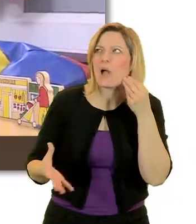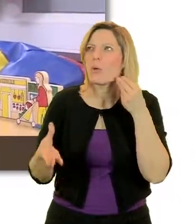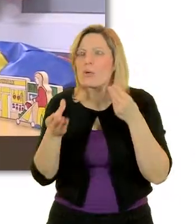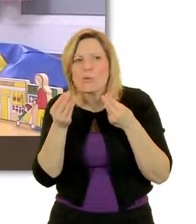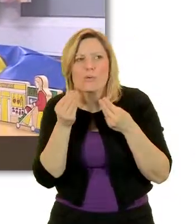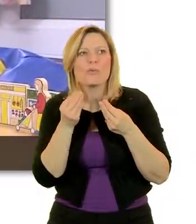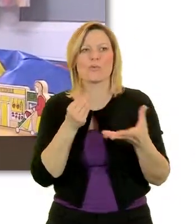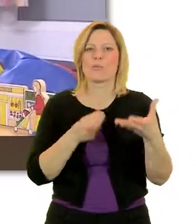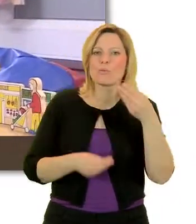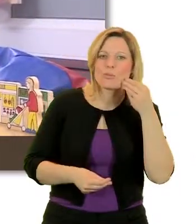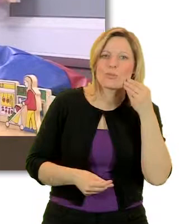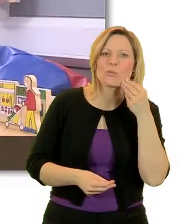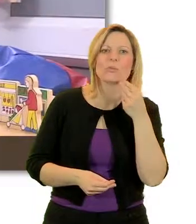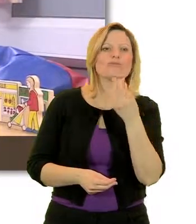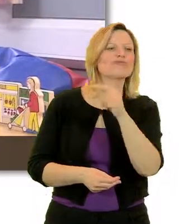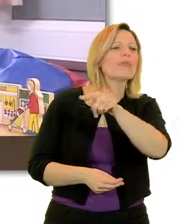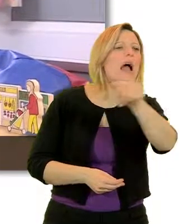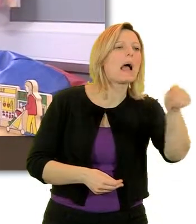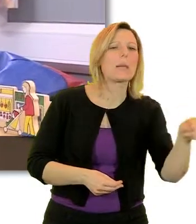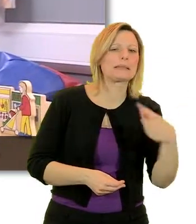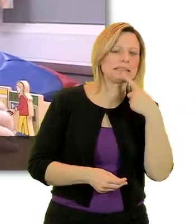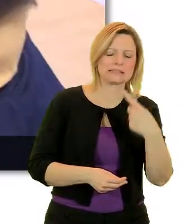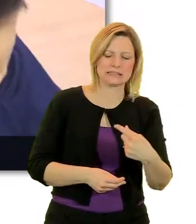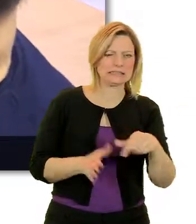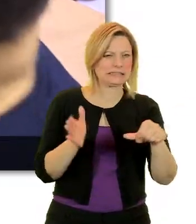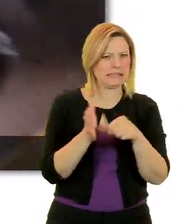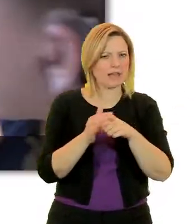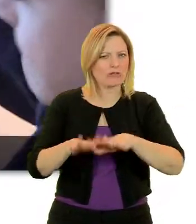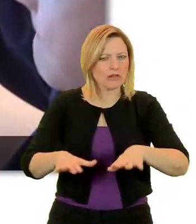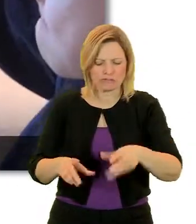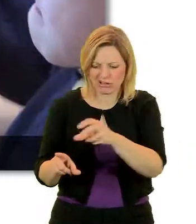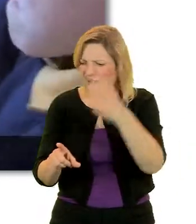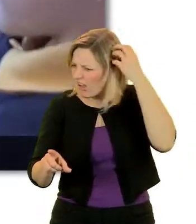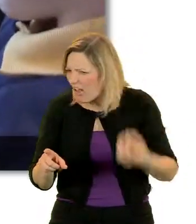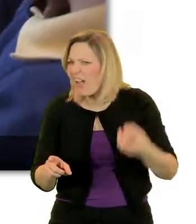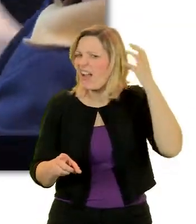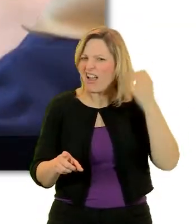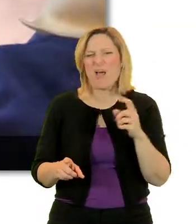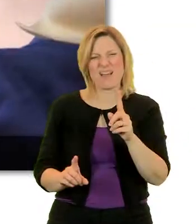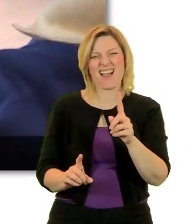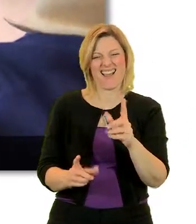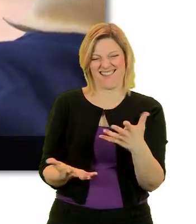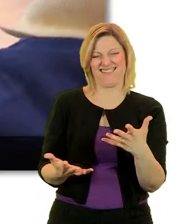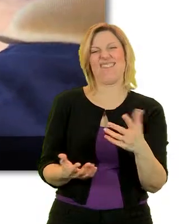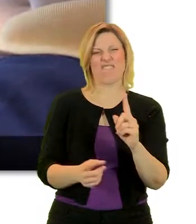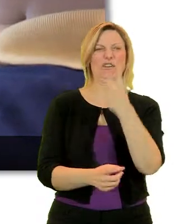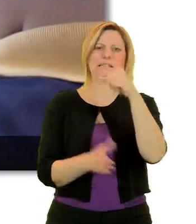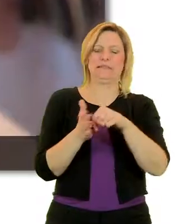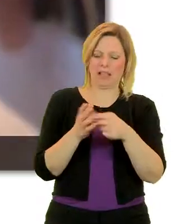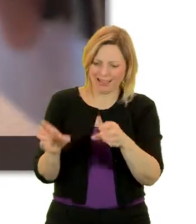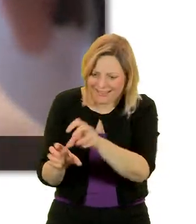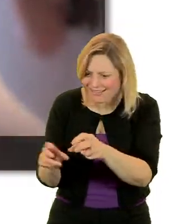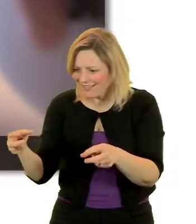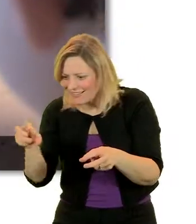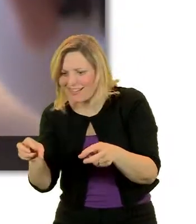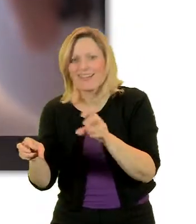of people had difficulty keeping the implant on, and yeah, we did at first, but